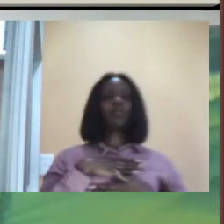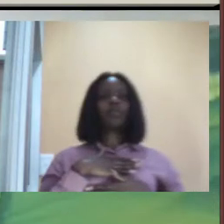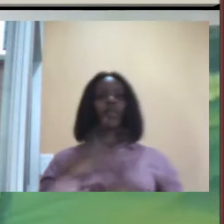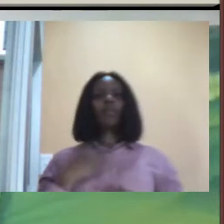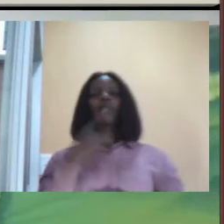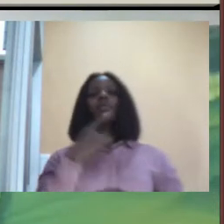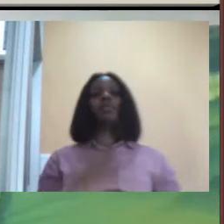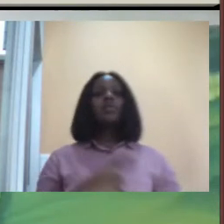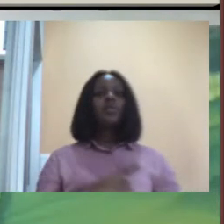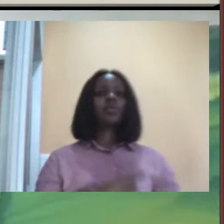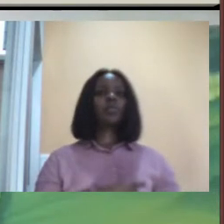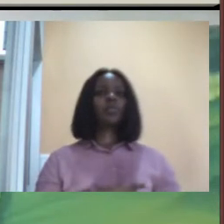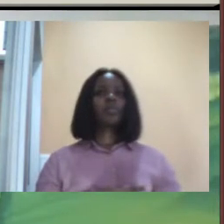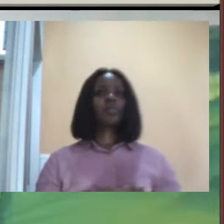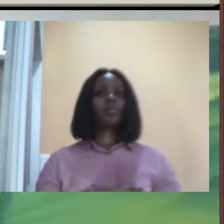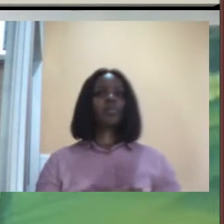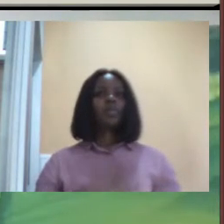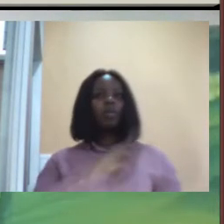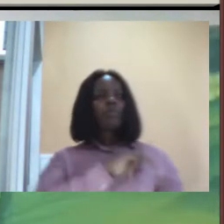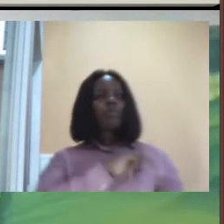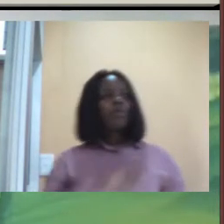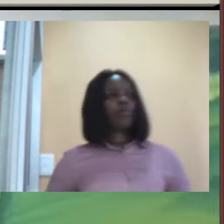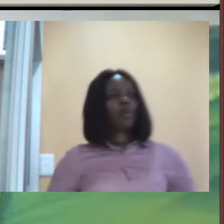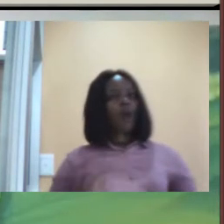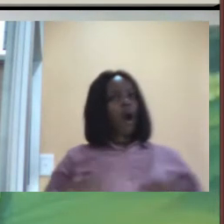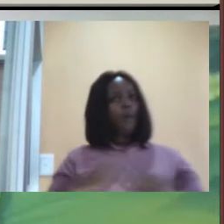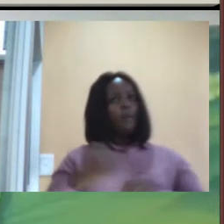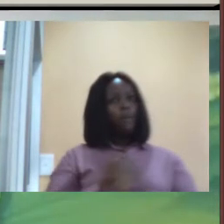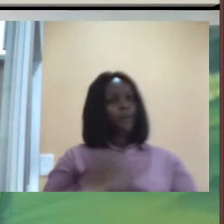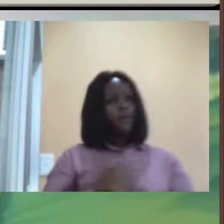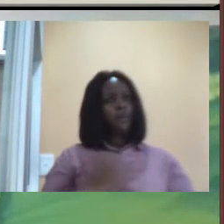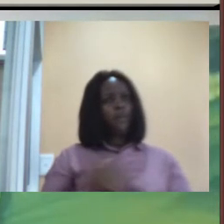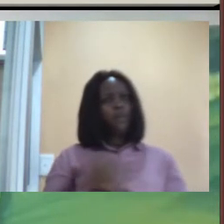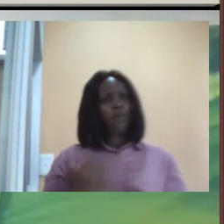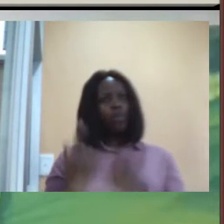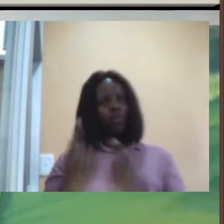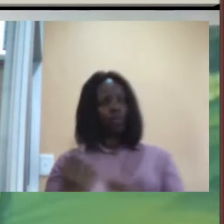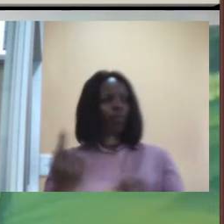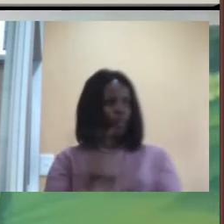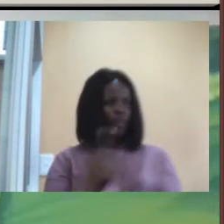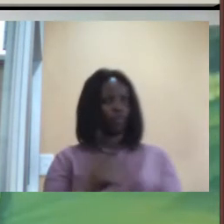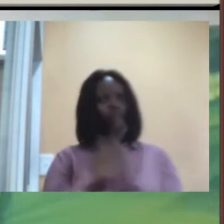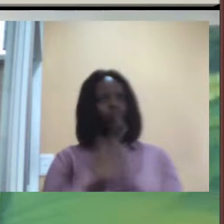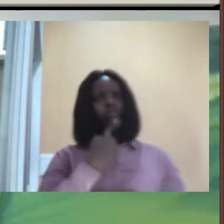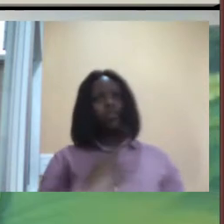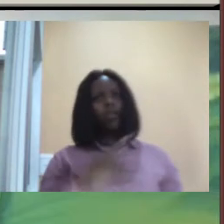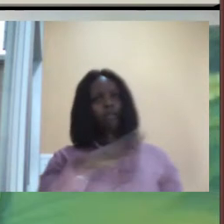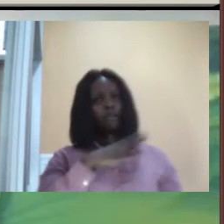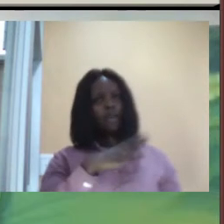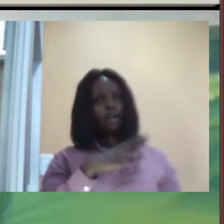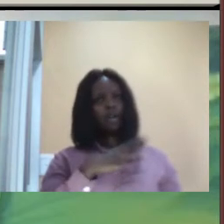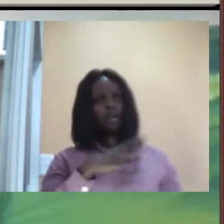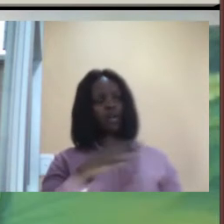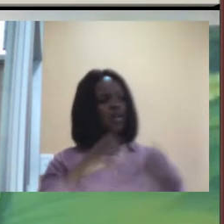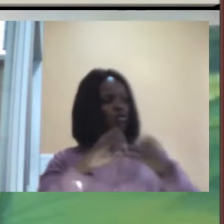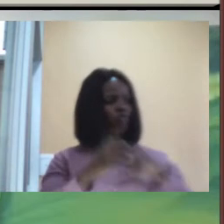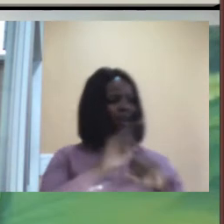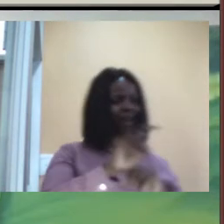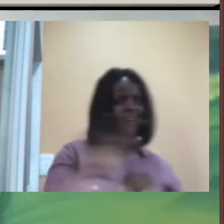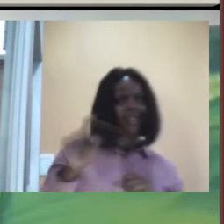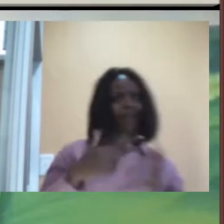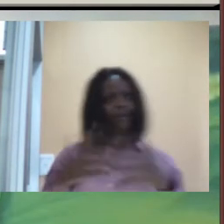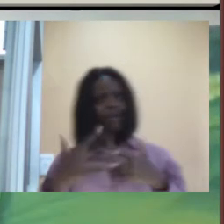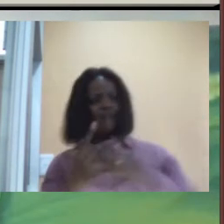that to our premier for the work that he has been always been there to say, why can't you try this? Why can't you try